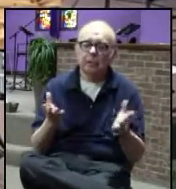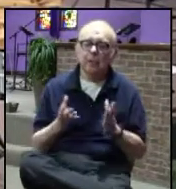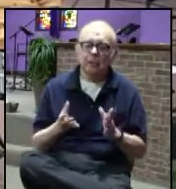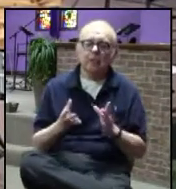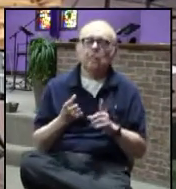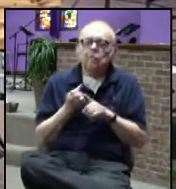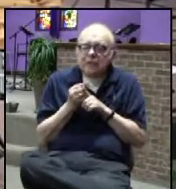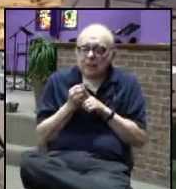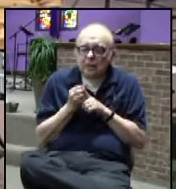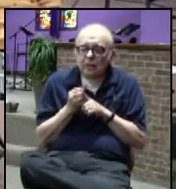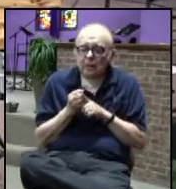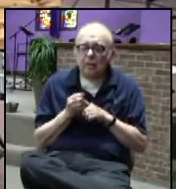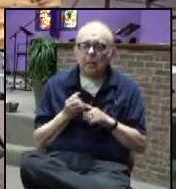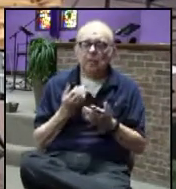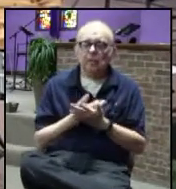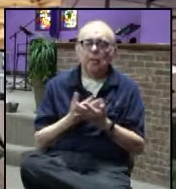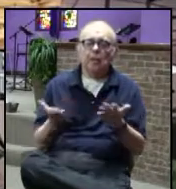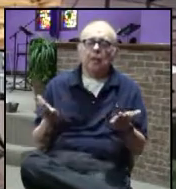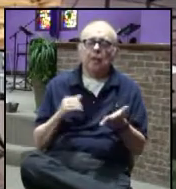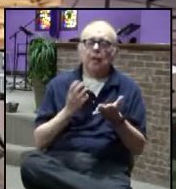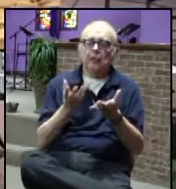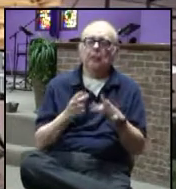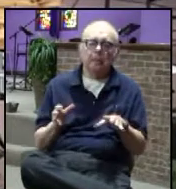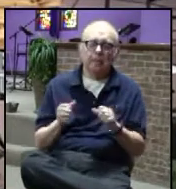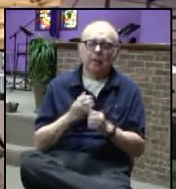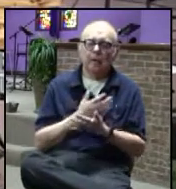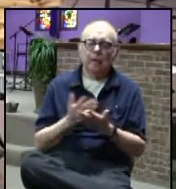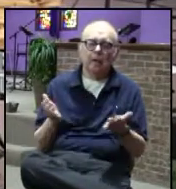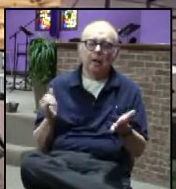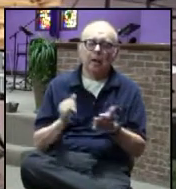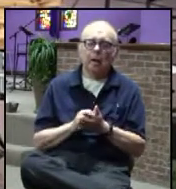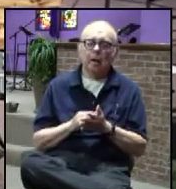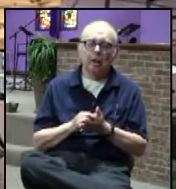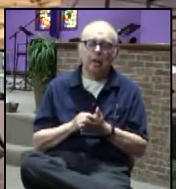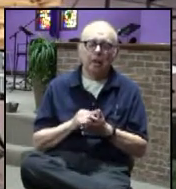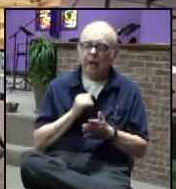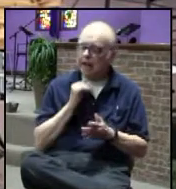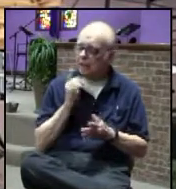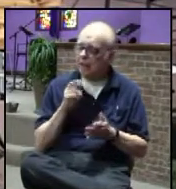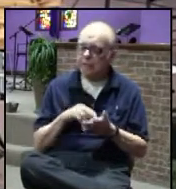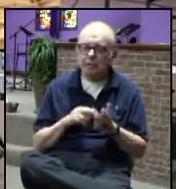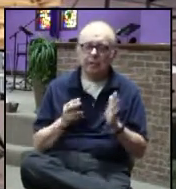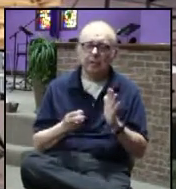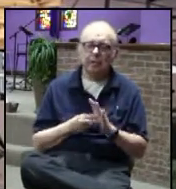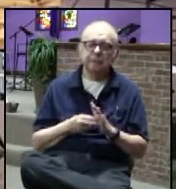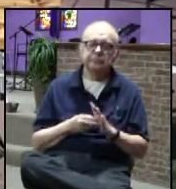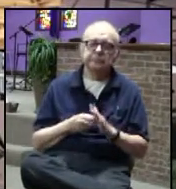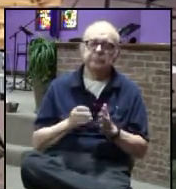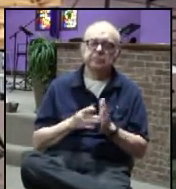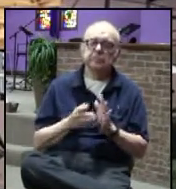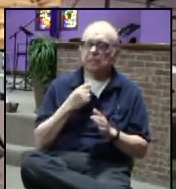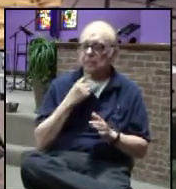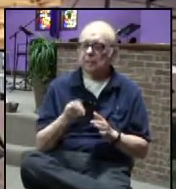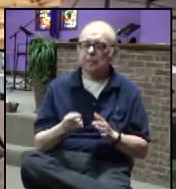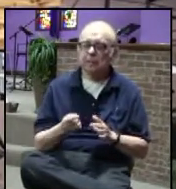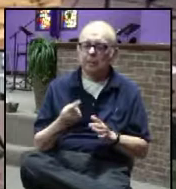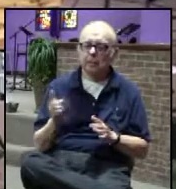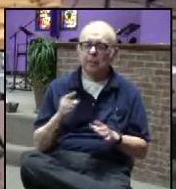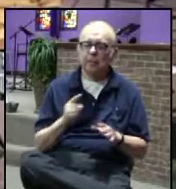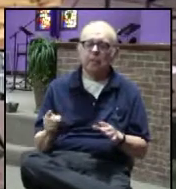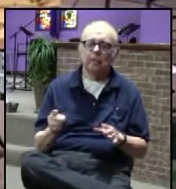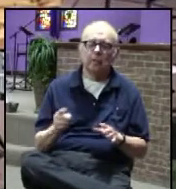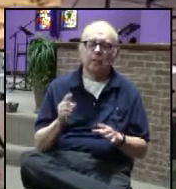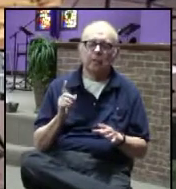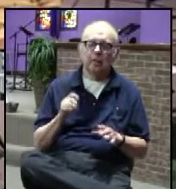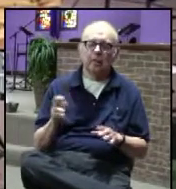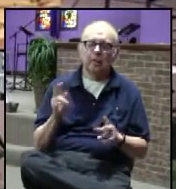tighten the grip for the things that we want it to do and things that happen. And that's not what it was. Here's what he said. He said, for there was not a needy